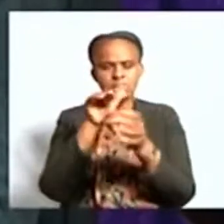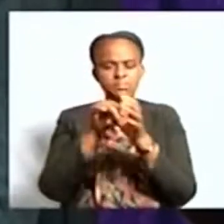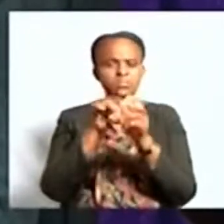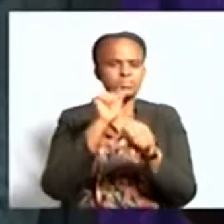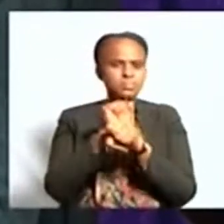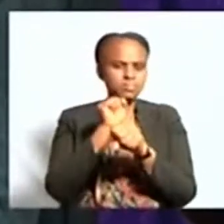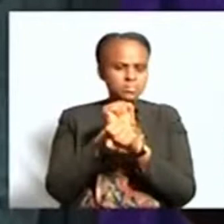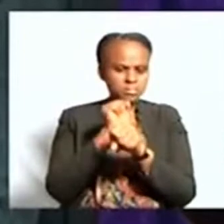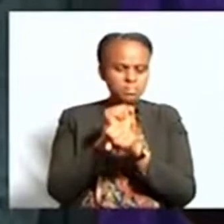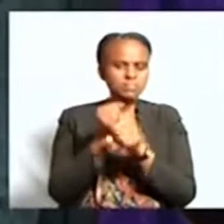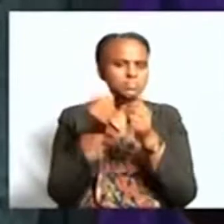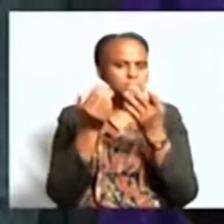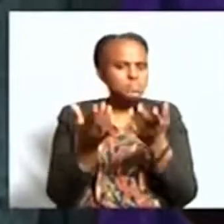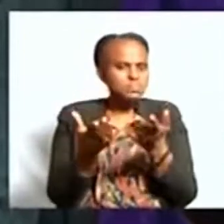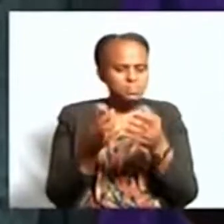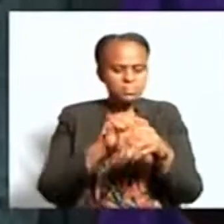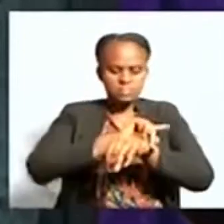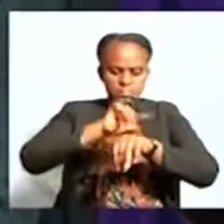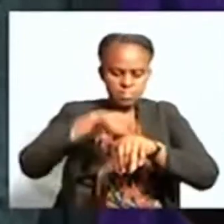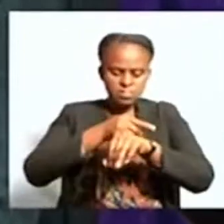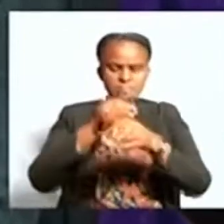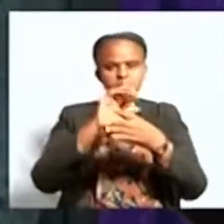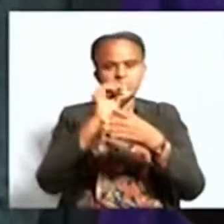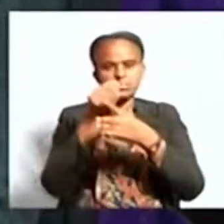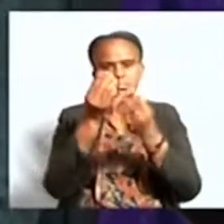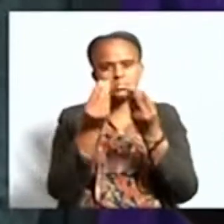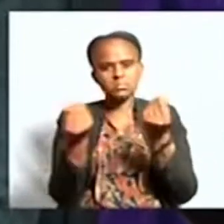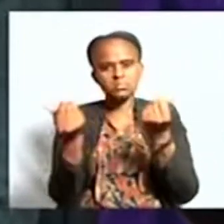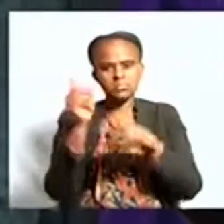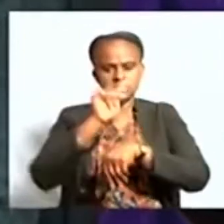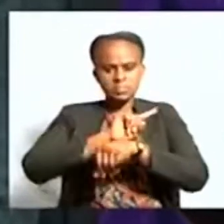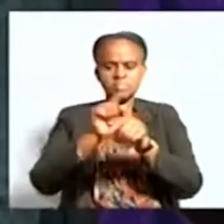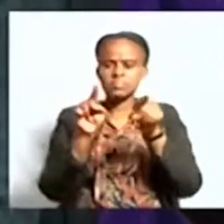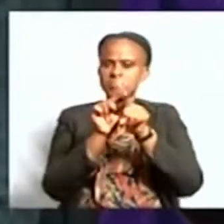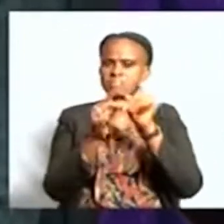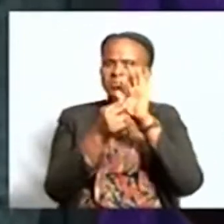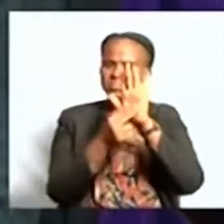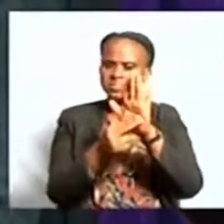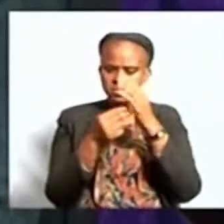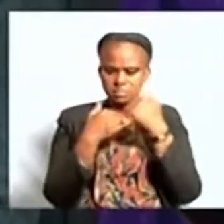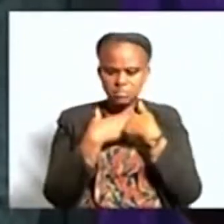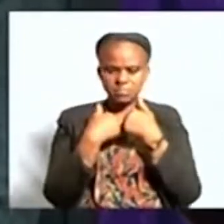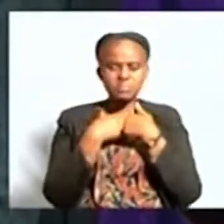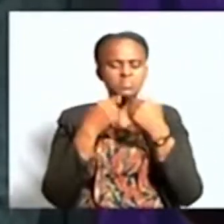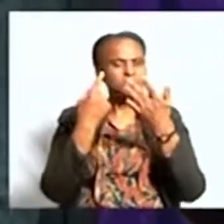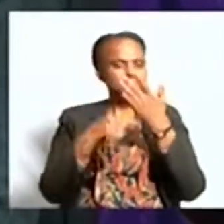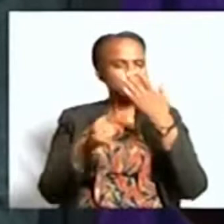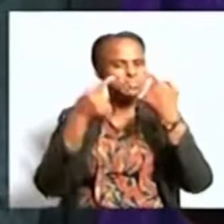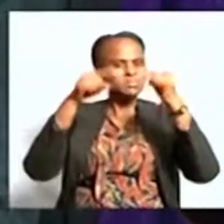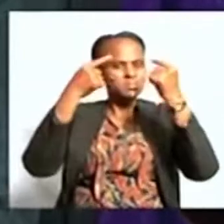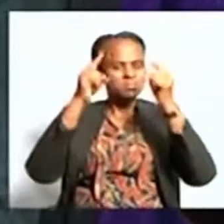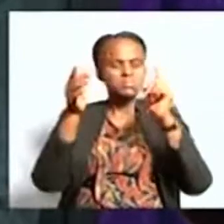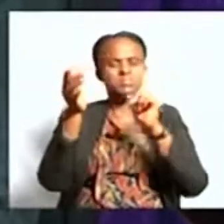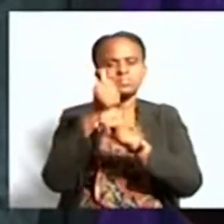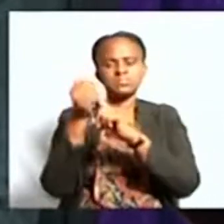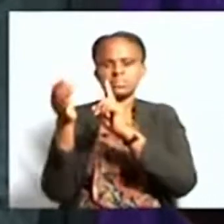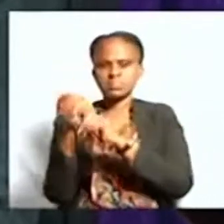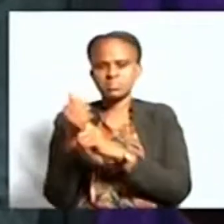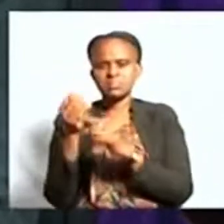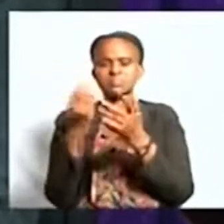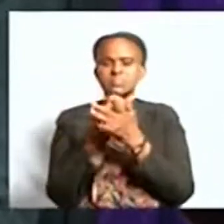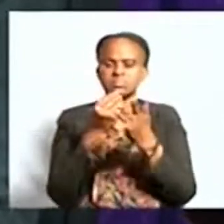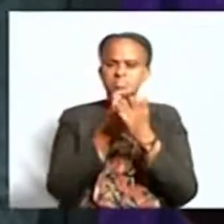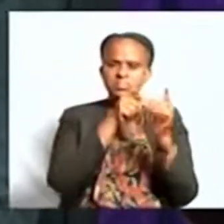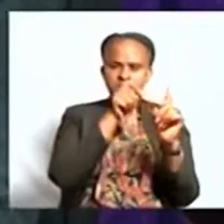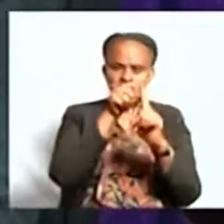operations, be it in hours or a few days, significantly affected the prospects of achieving revenue